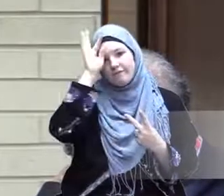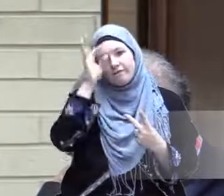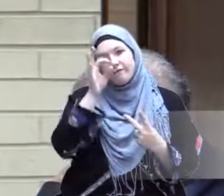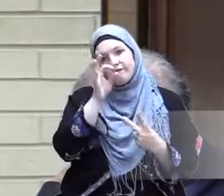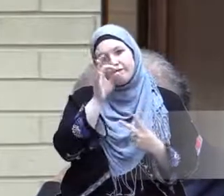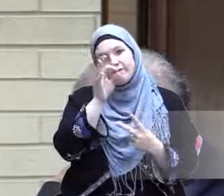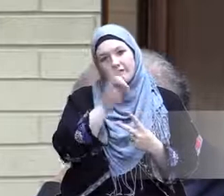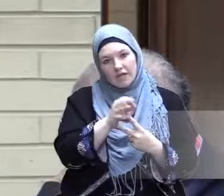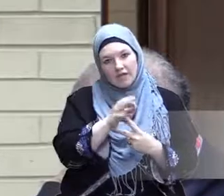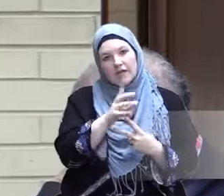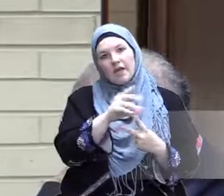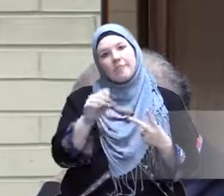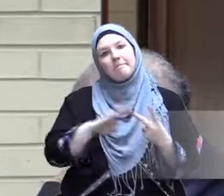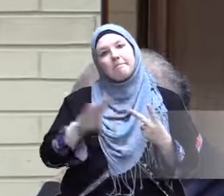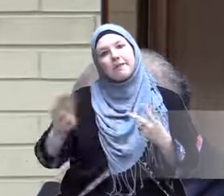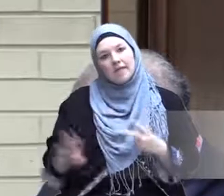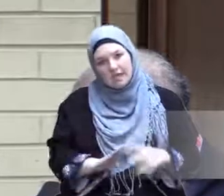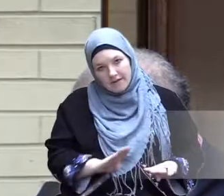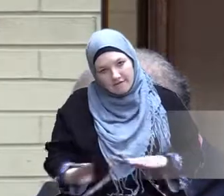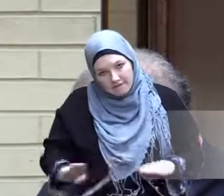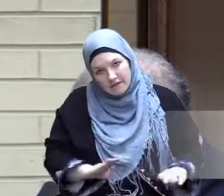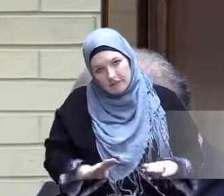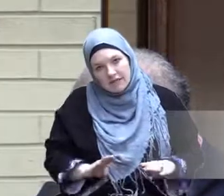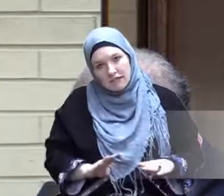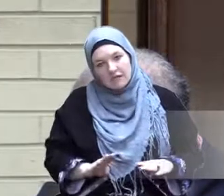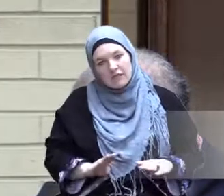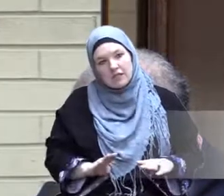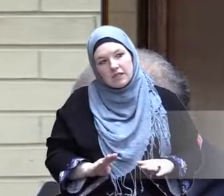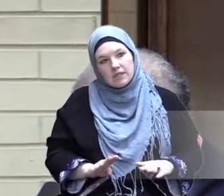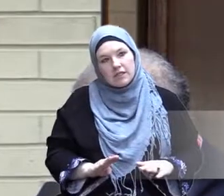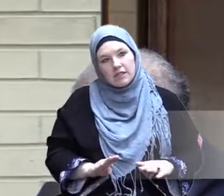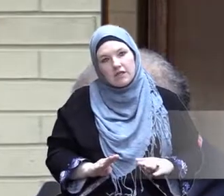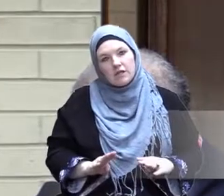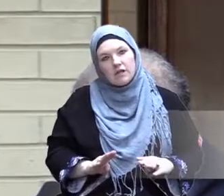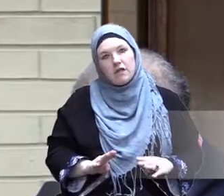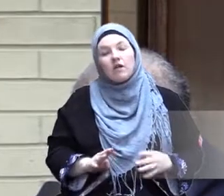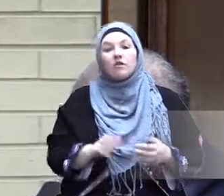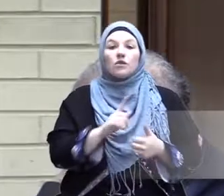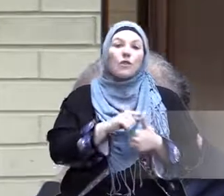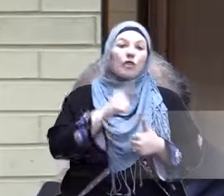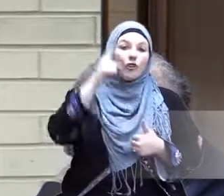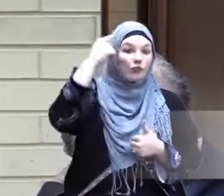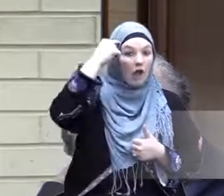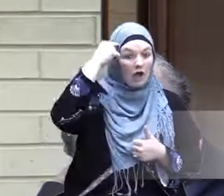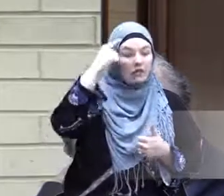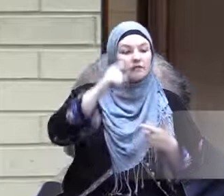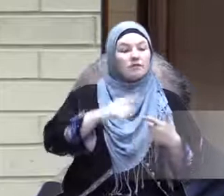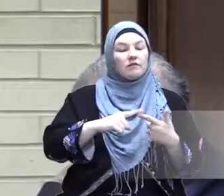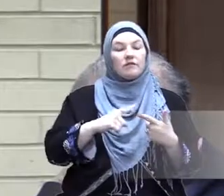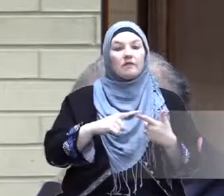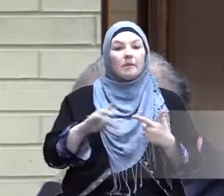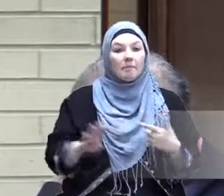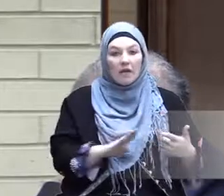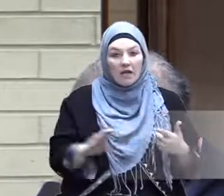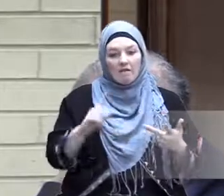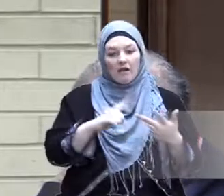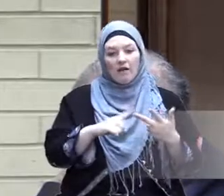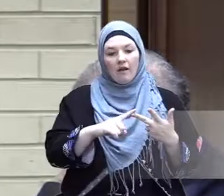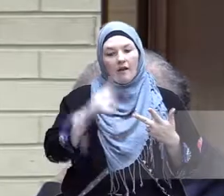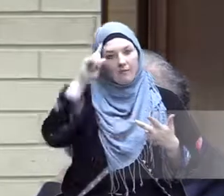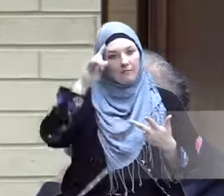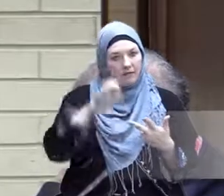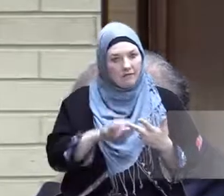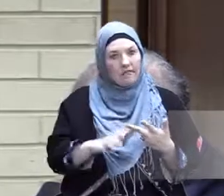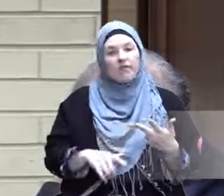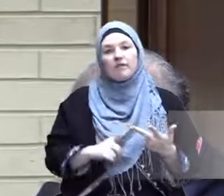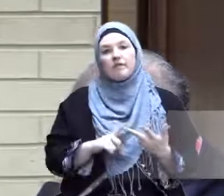and your behavior are eternally connected. You cannot separate how you think from